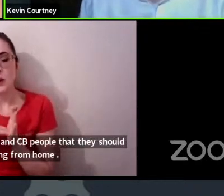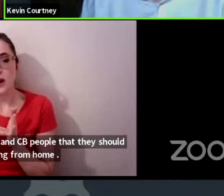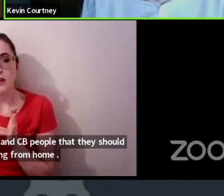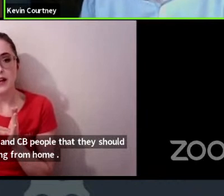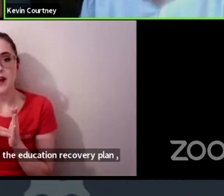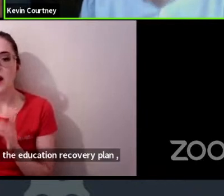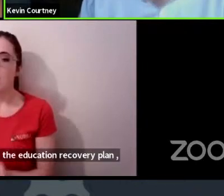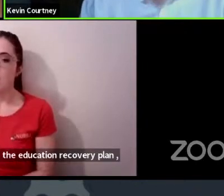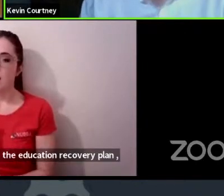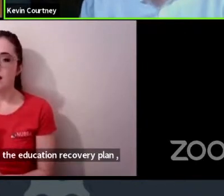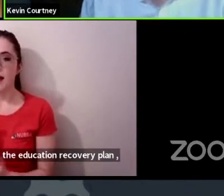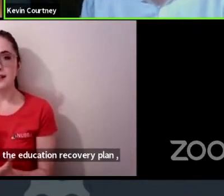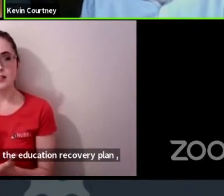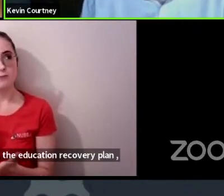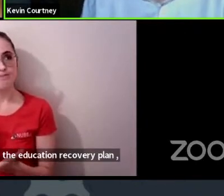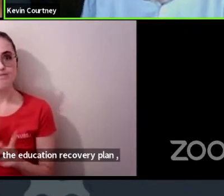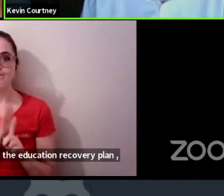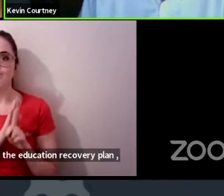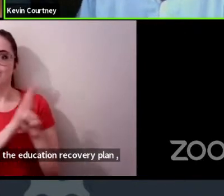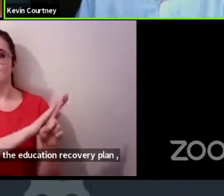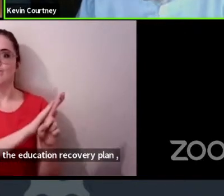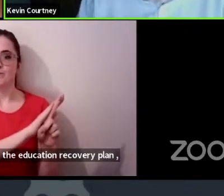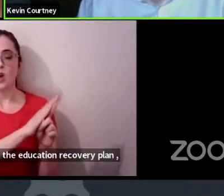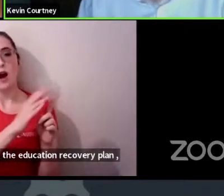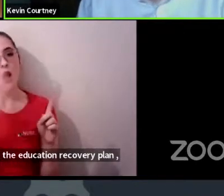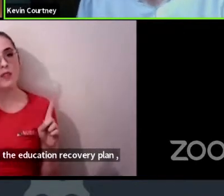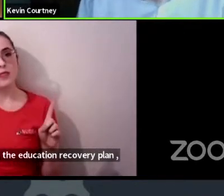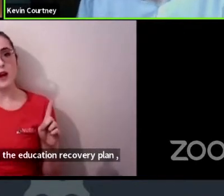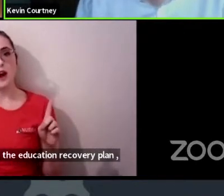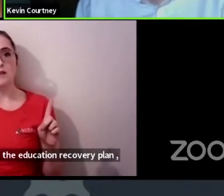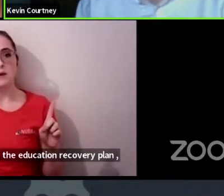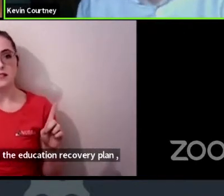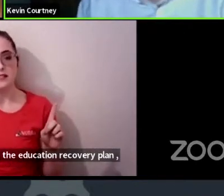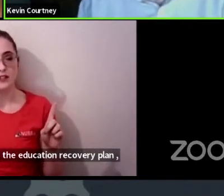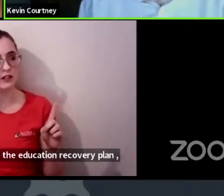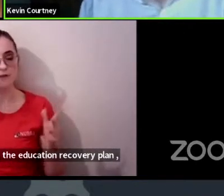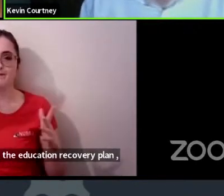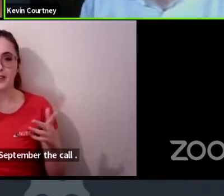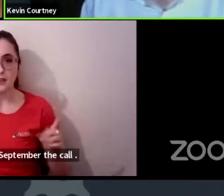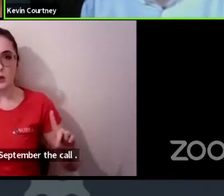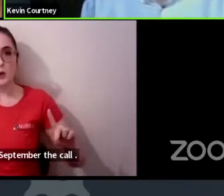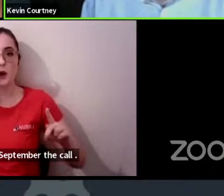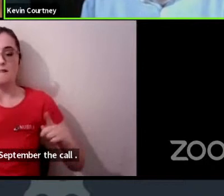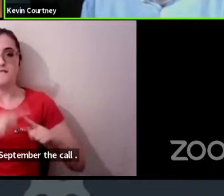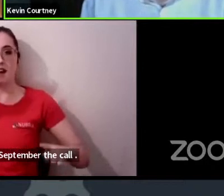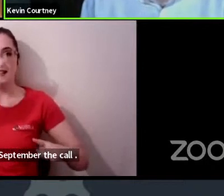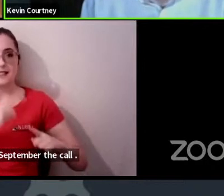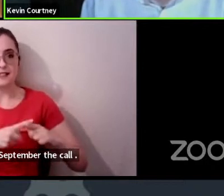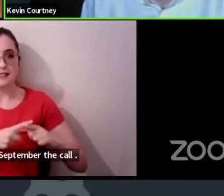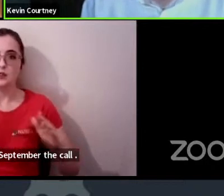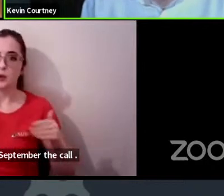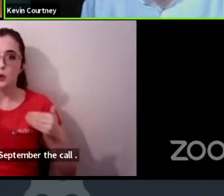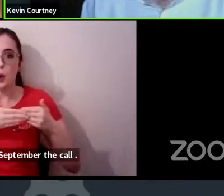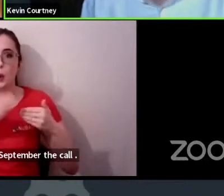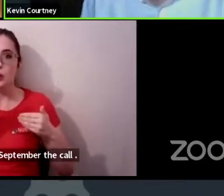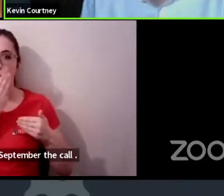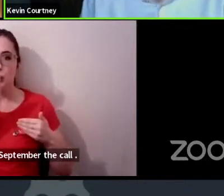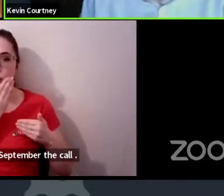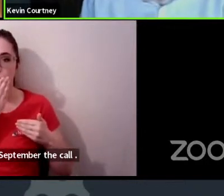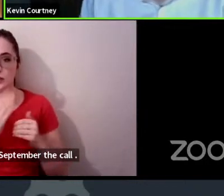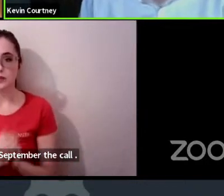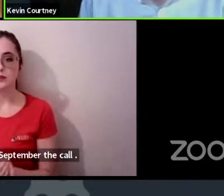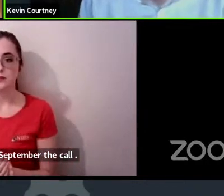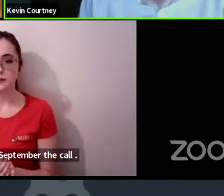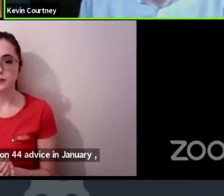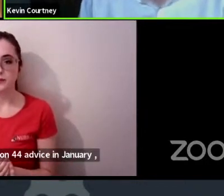certainly made the government, I think, move faster on the obvious decision that it had to close schools at that point,